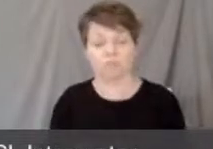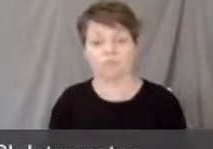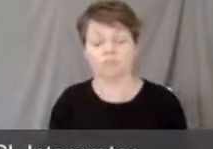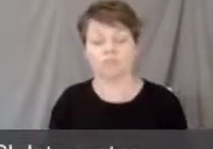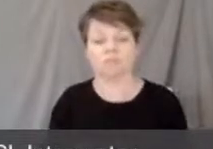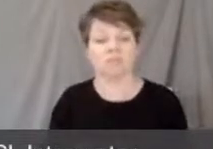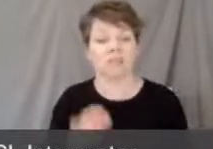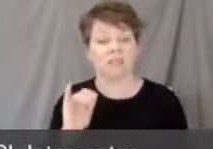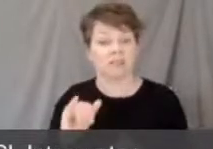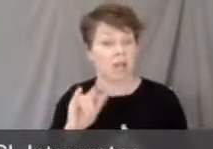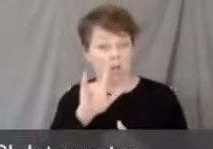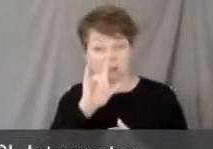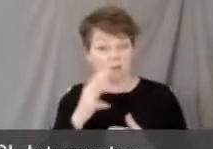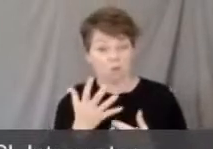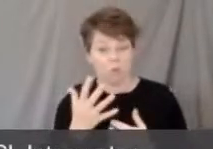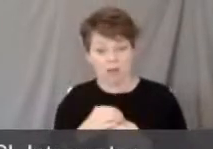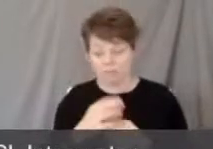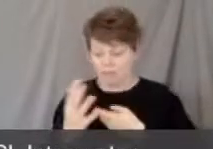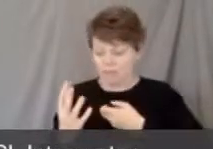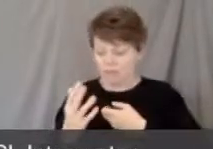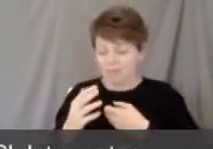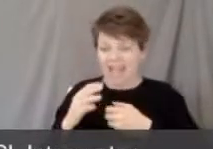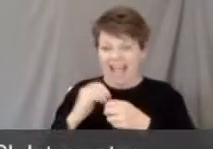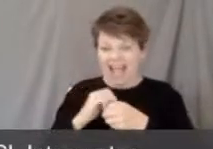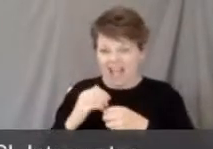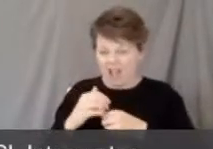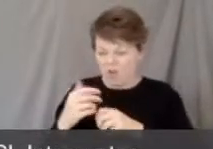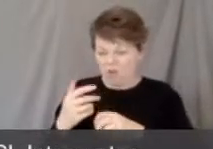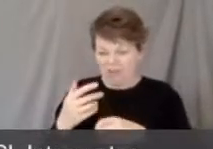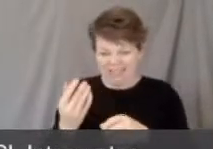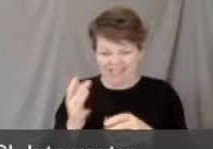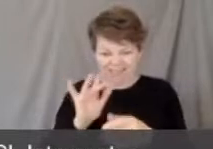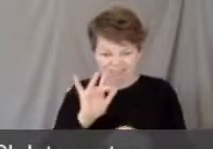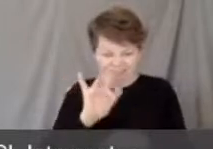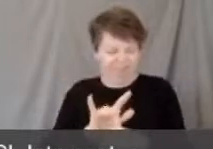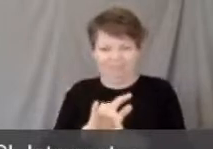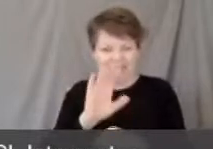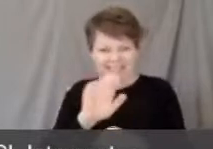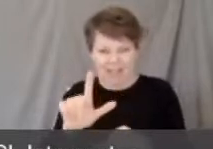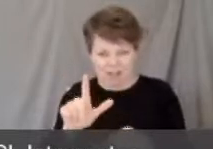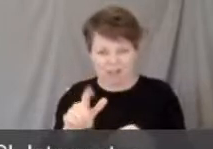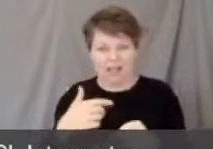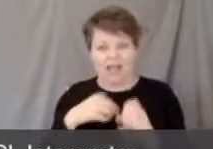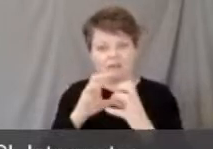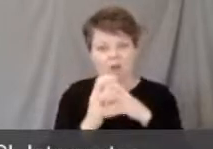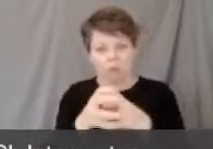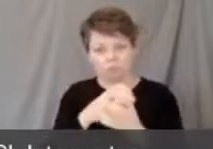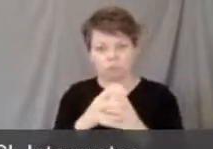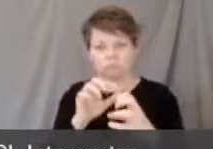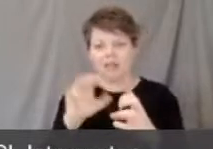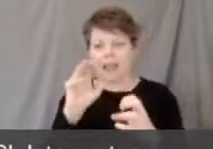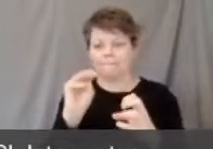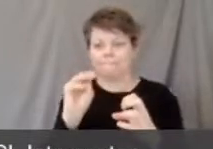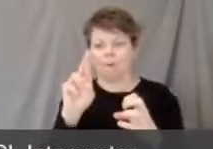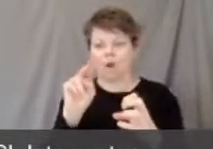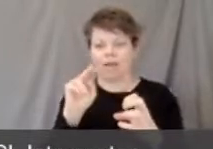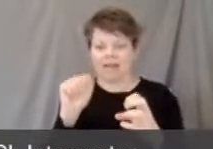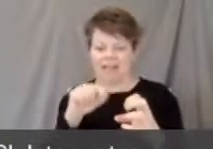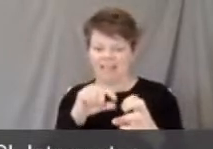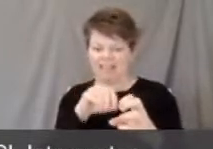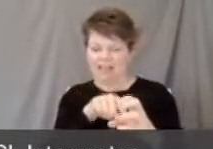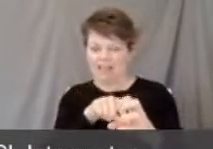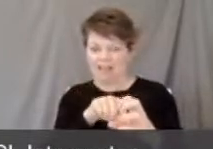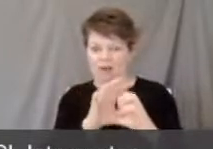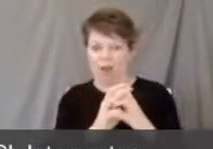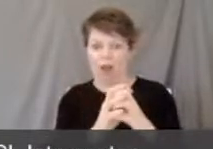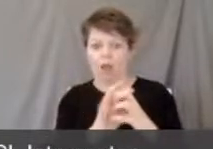is to get it into the cell to do that is there's a little fat blob, a little molecule that contains the mRNA in it. That goes into the